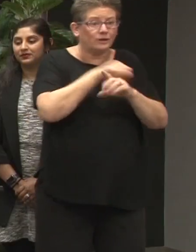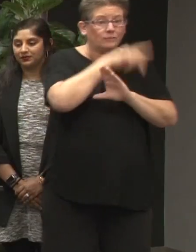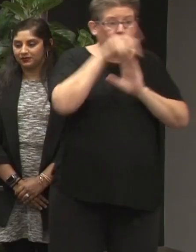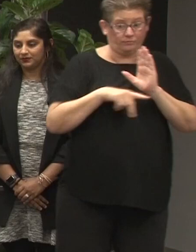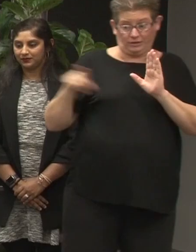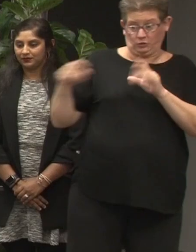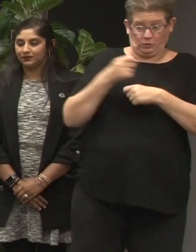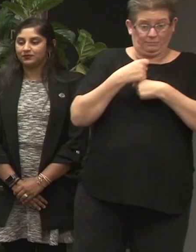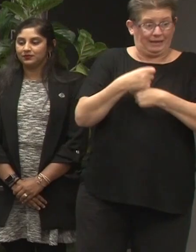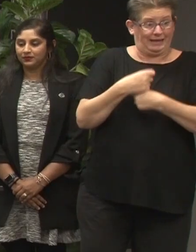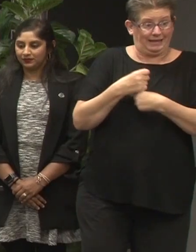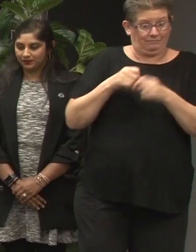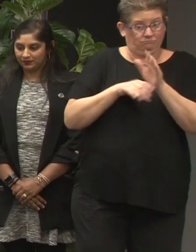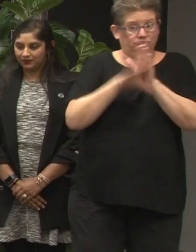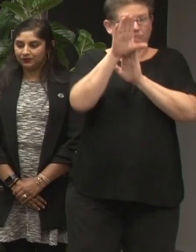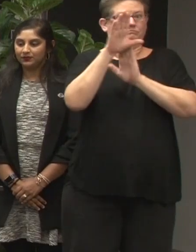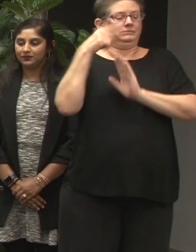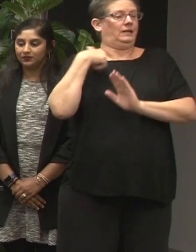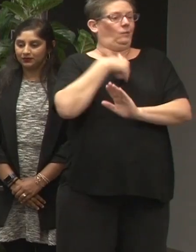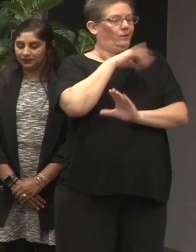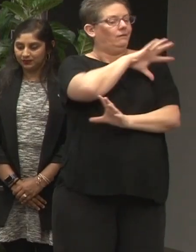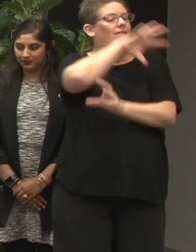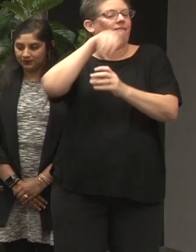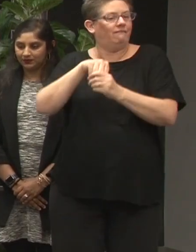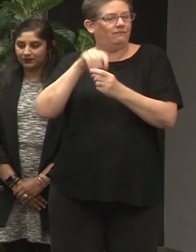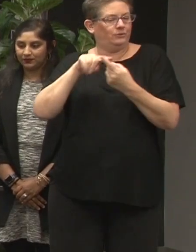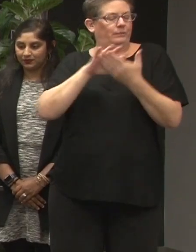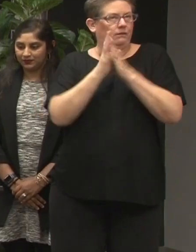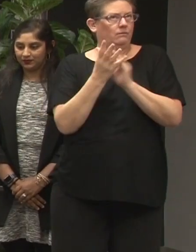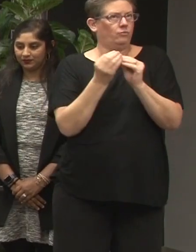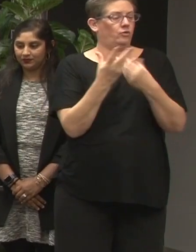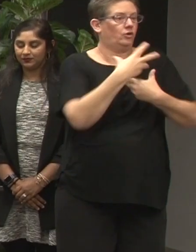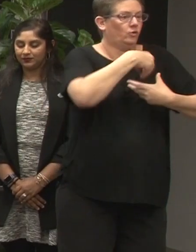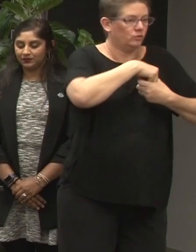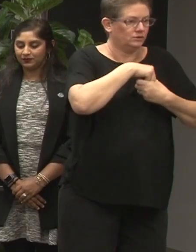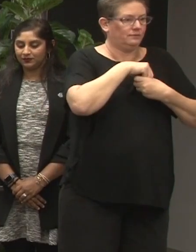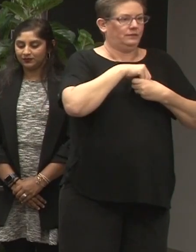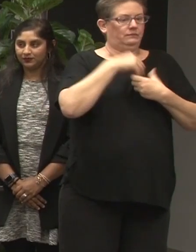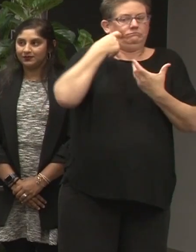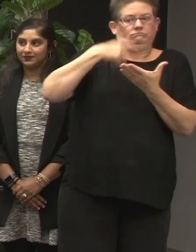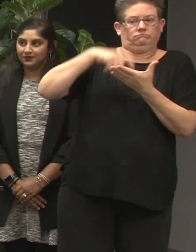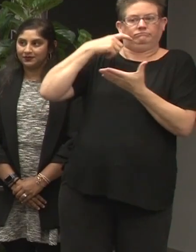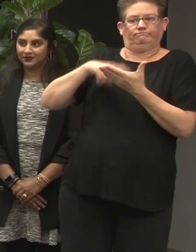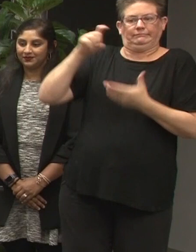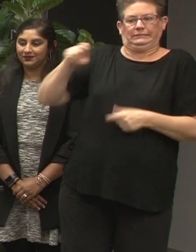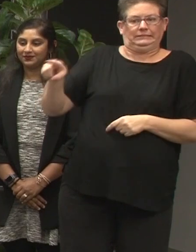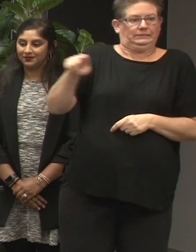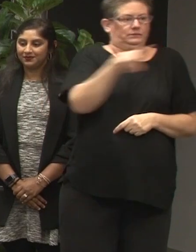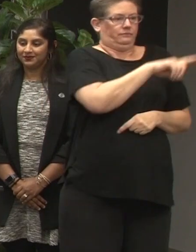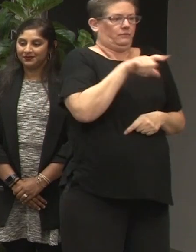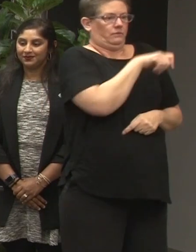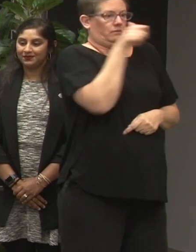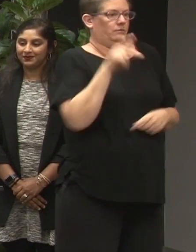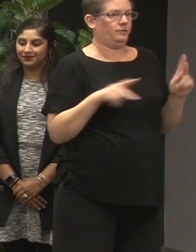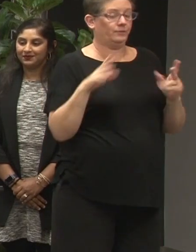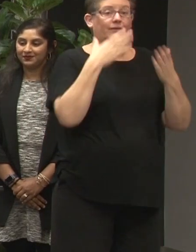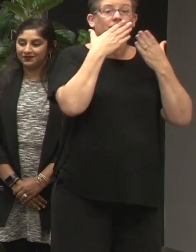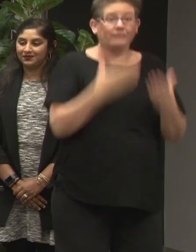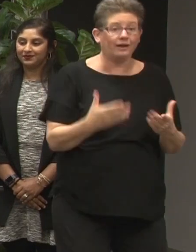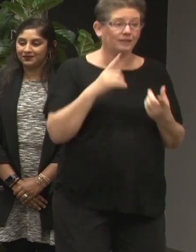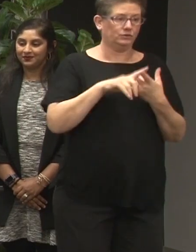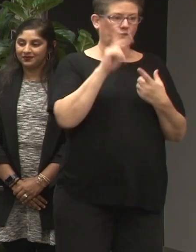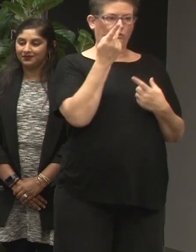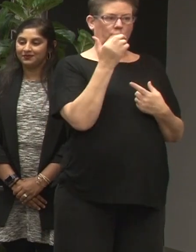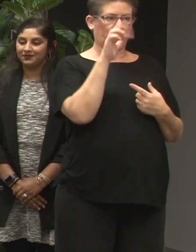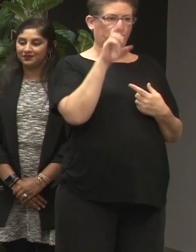all DSS offices to help any family that needs them. It's our honor to say that thanks to Culture City DSS now has over